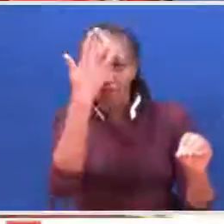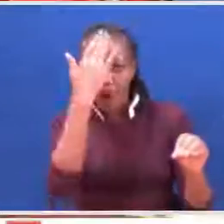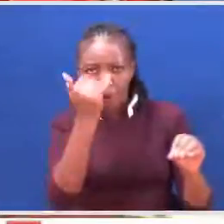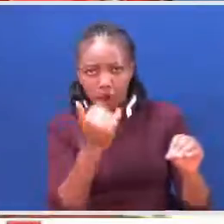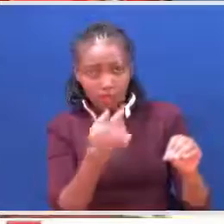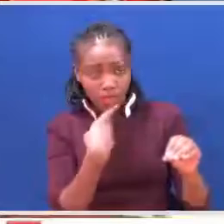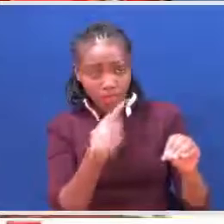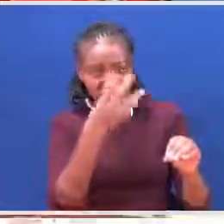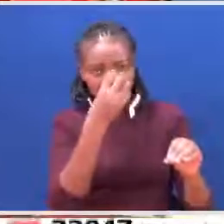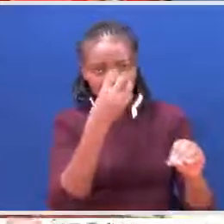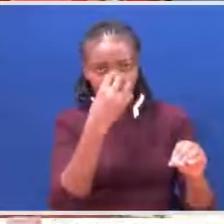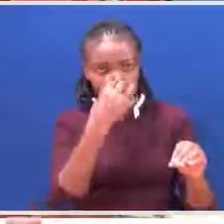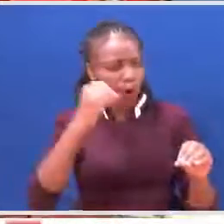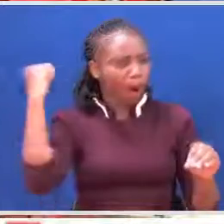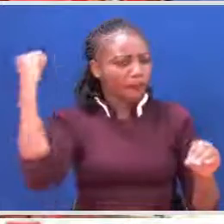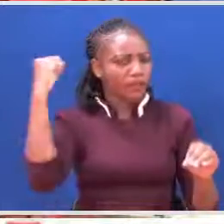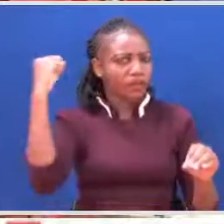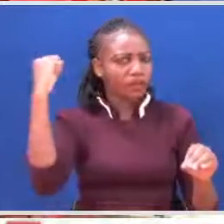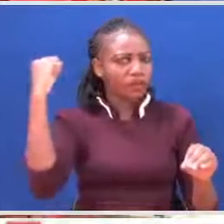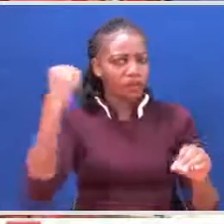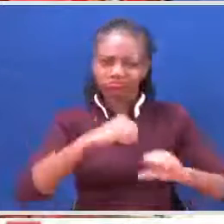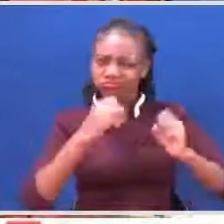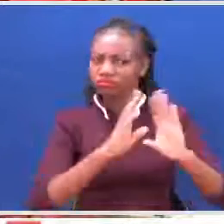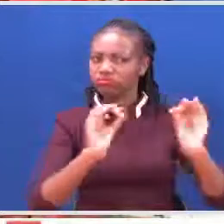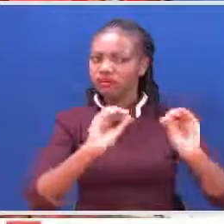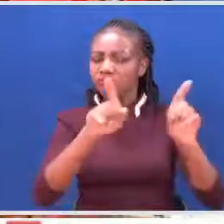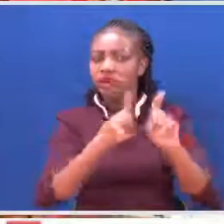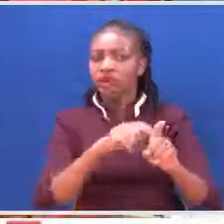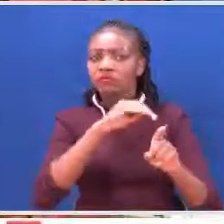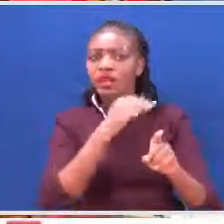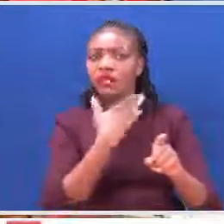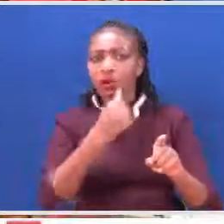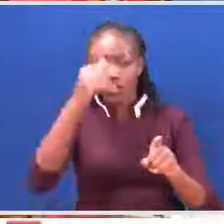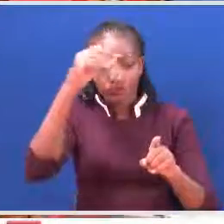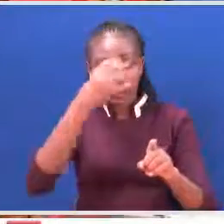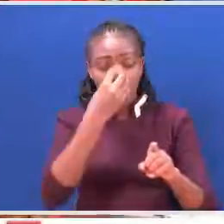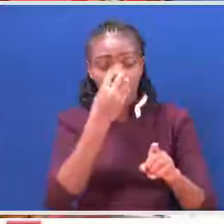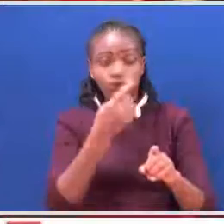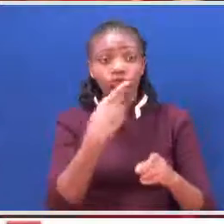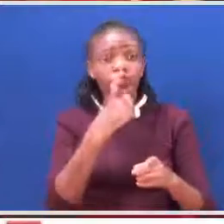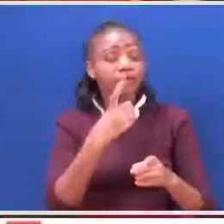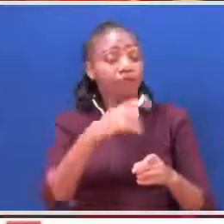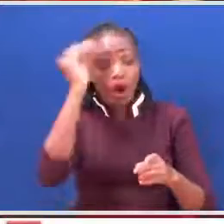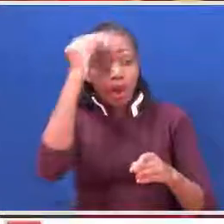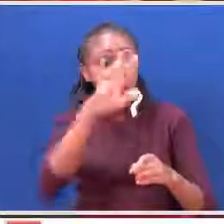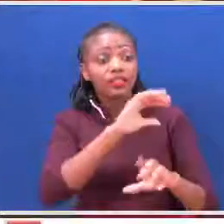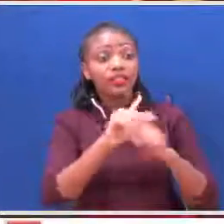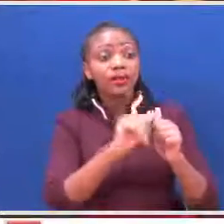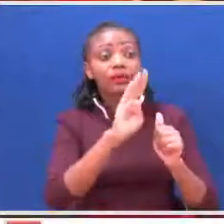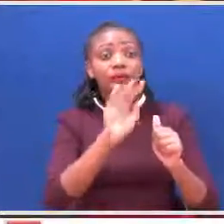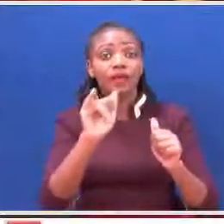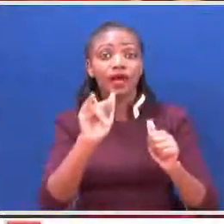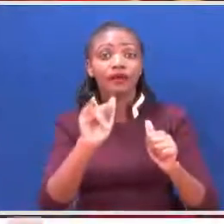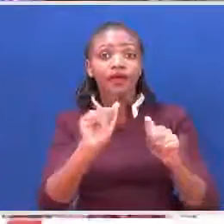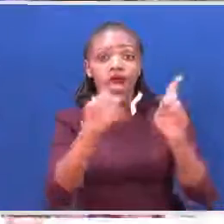a bruising political contest. Raila has challenged Ruto to declare his stand once and for all, instead of holding the